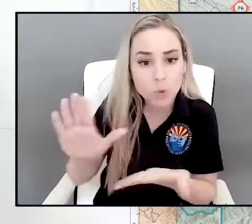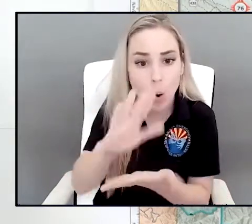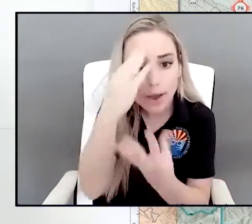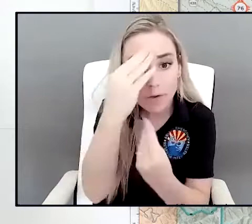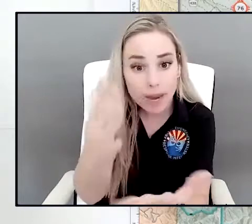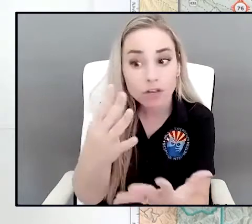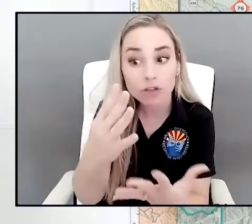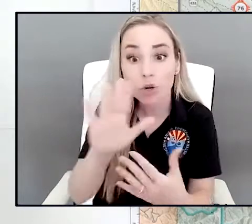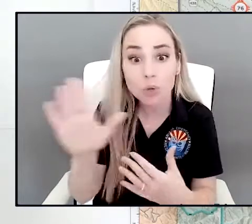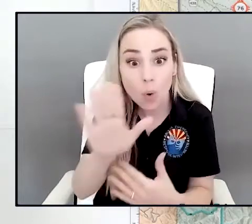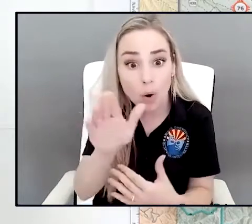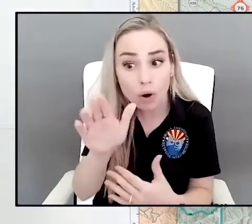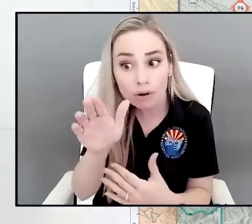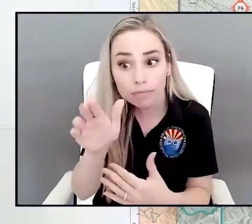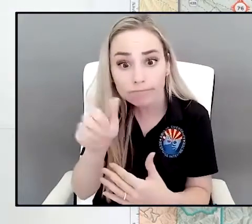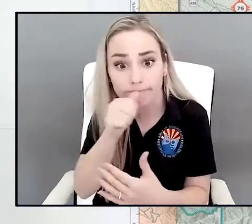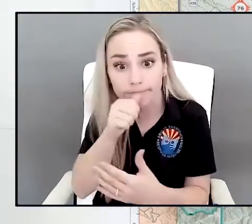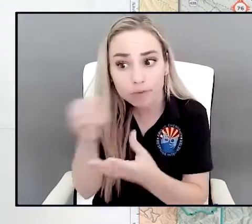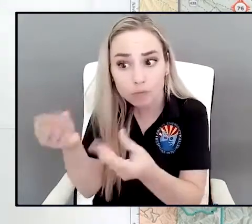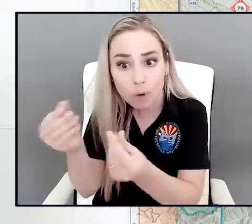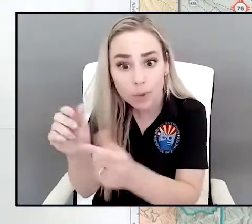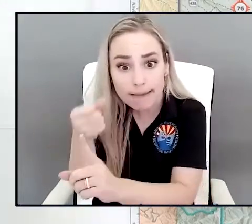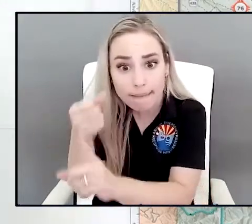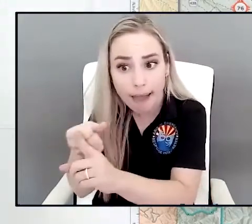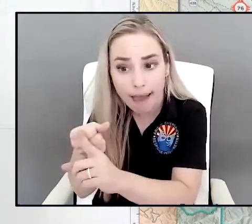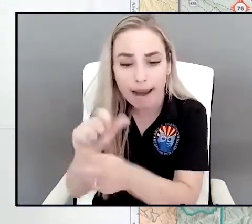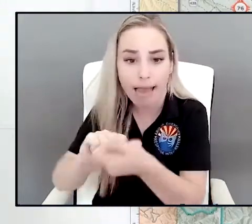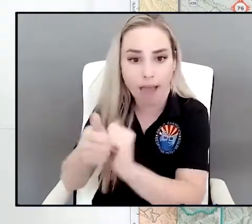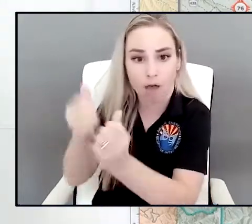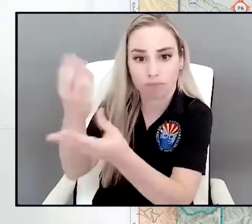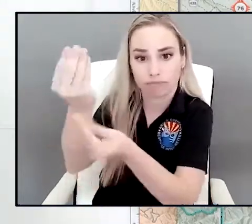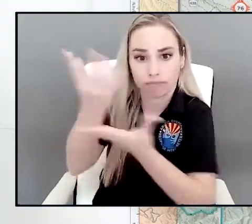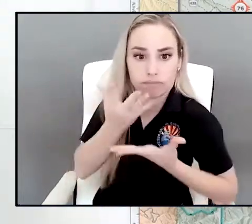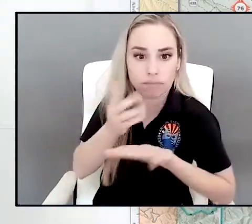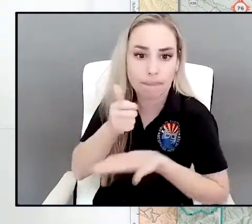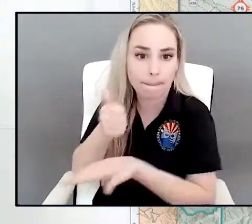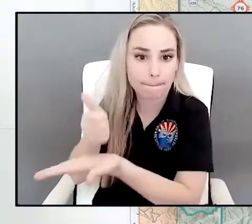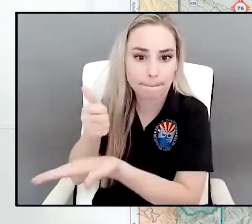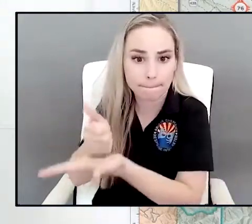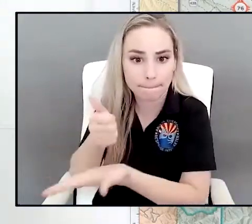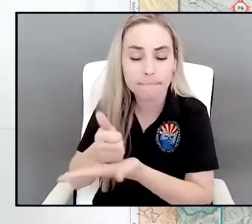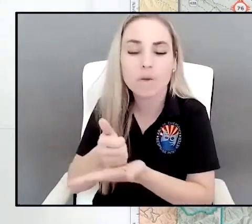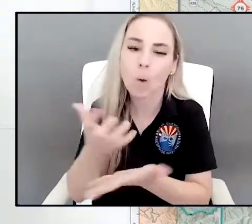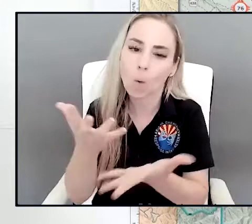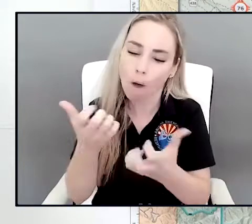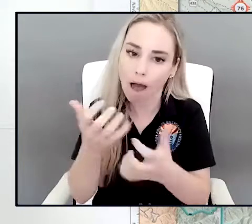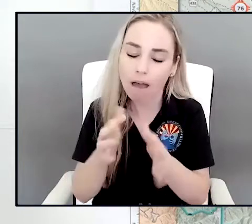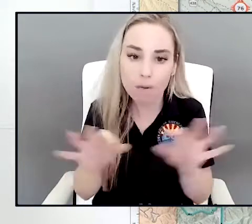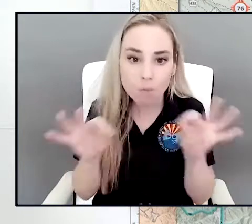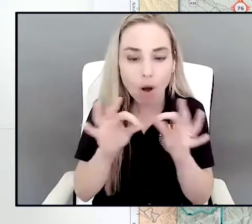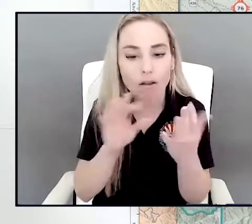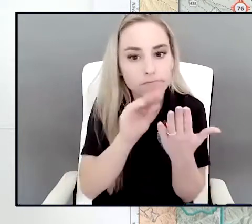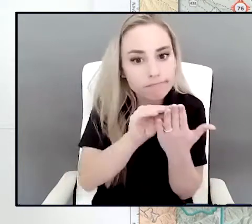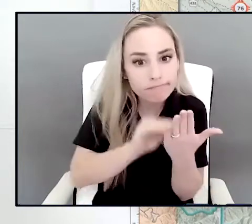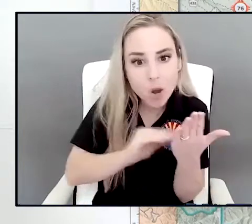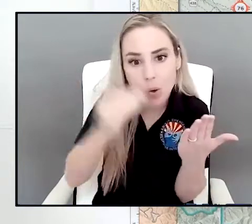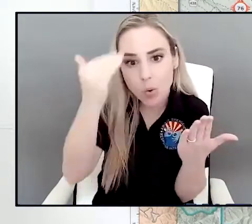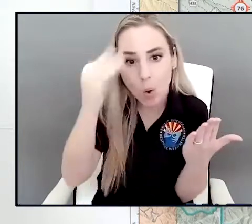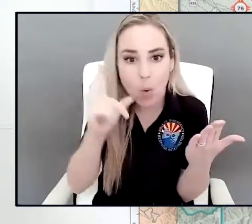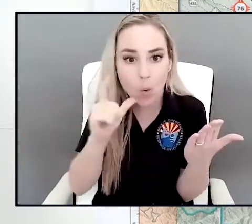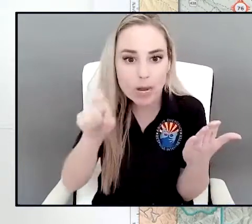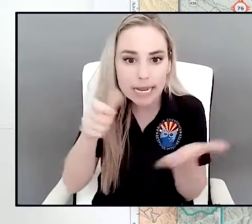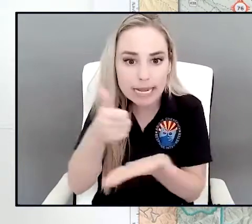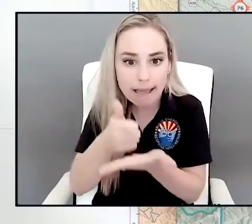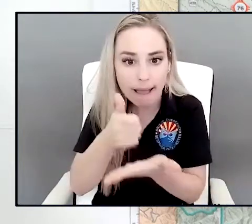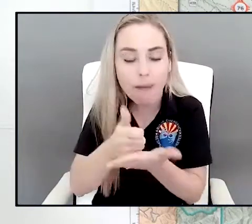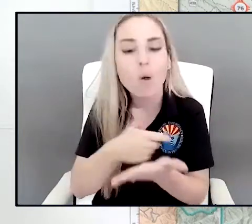private property, has been impacted. So we want to make sure we're capturing all the work that needs to be done out there, and we have a liaison